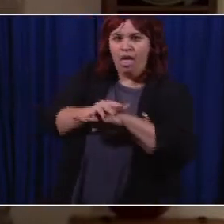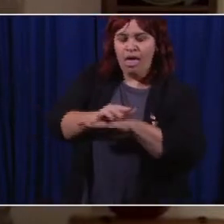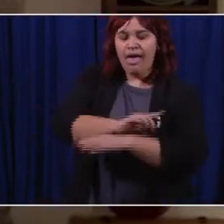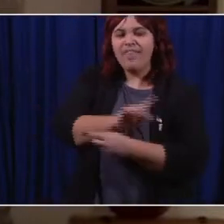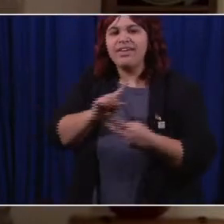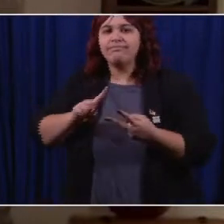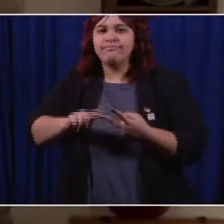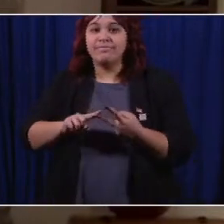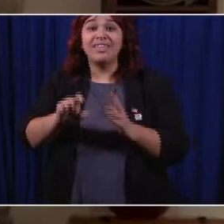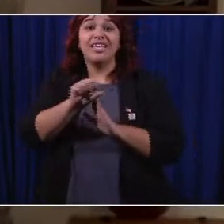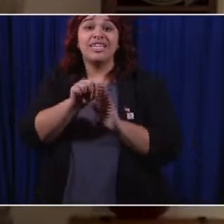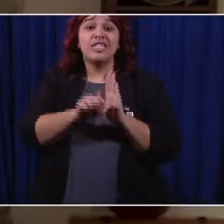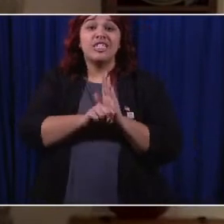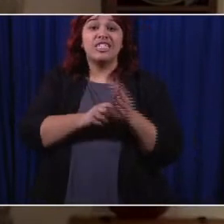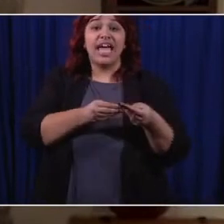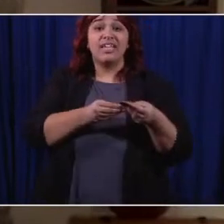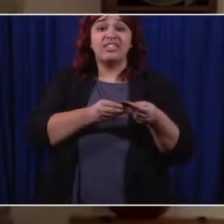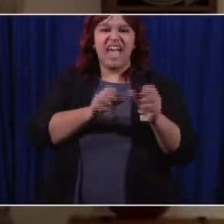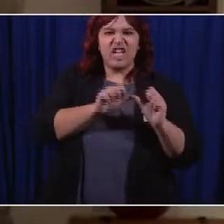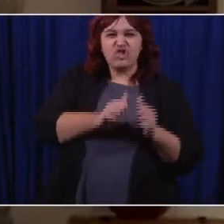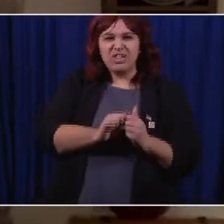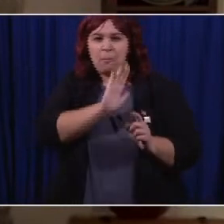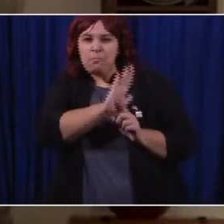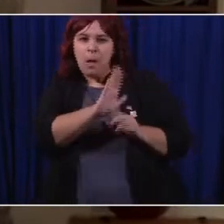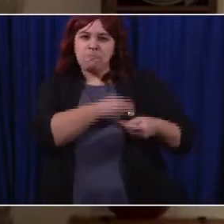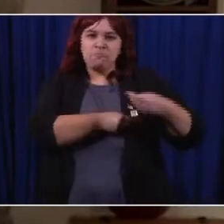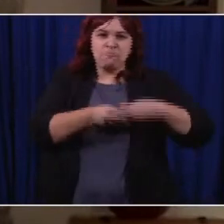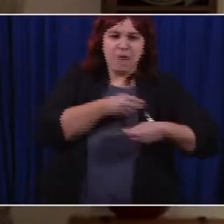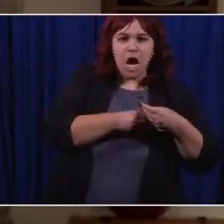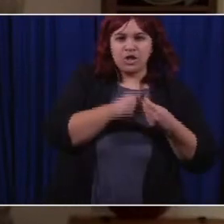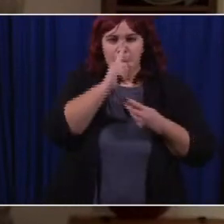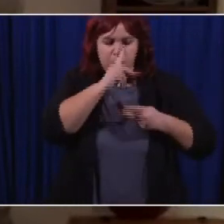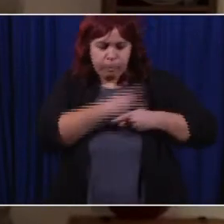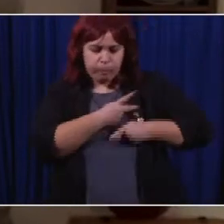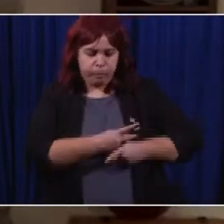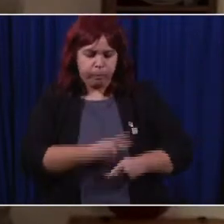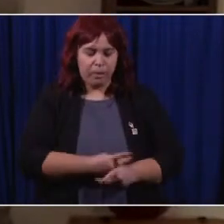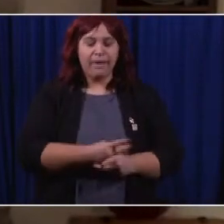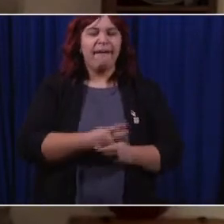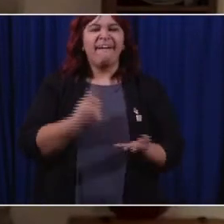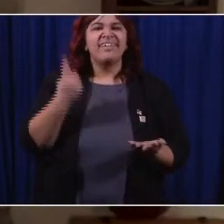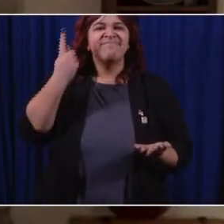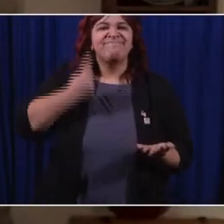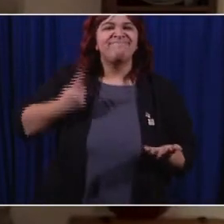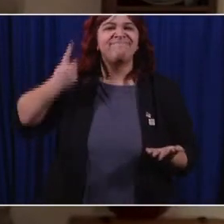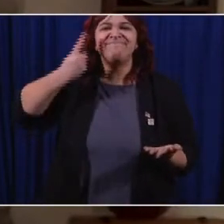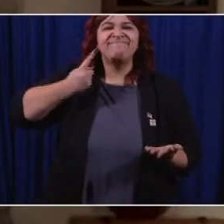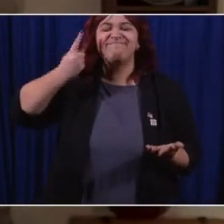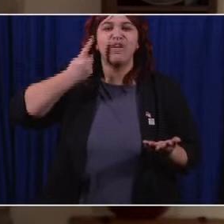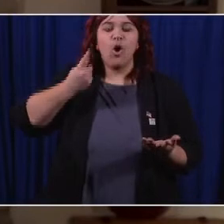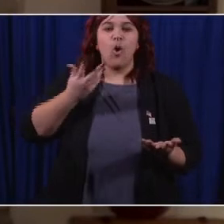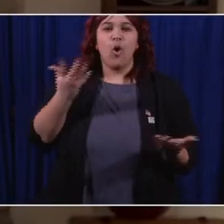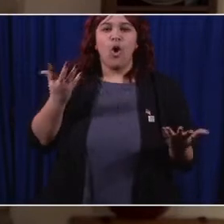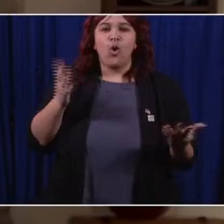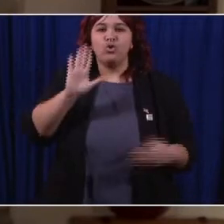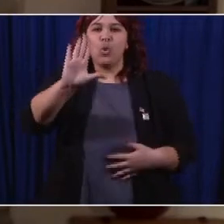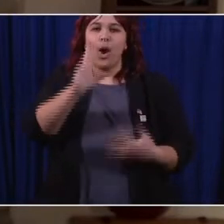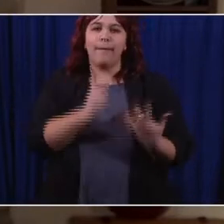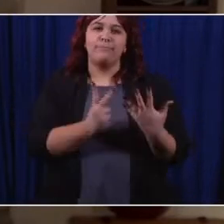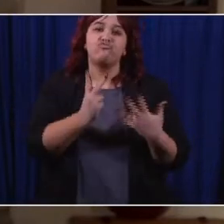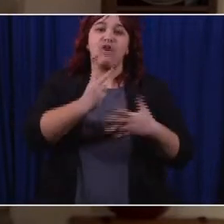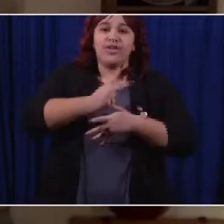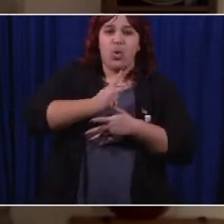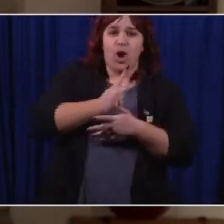up, any chance you could just outline generally what spending priorities you might be looking for in